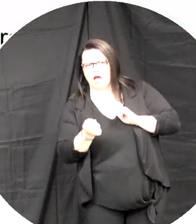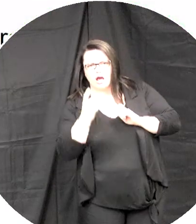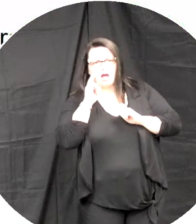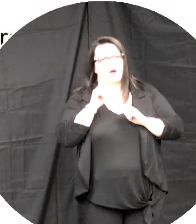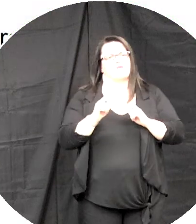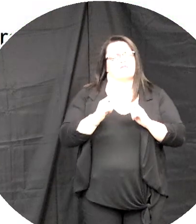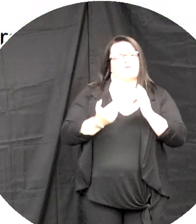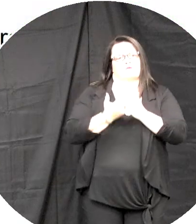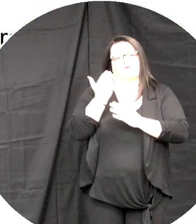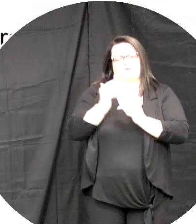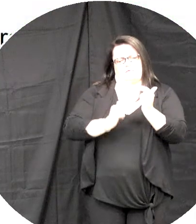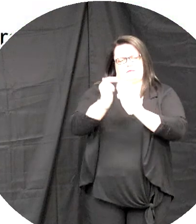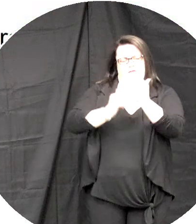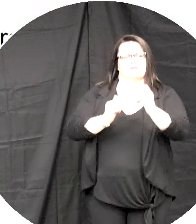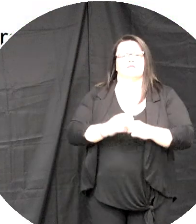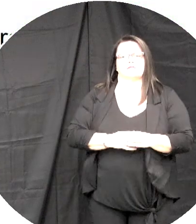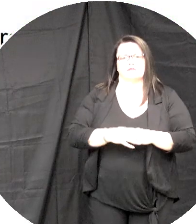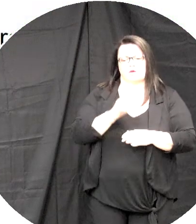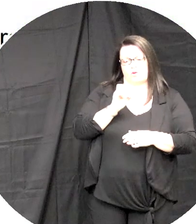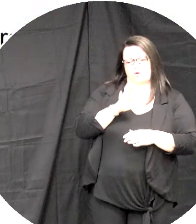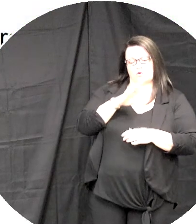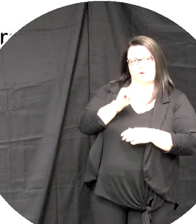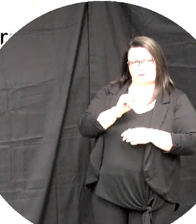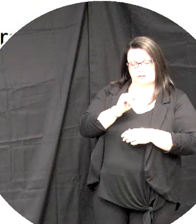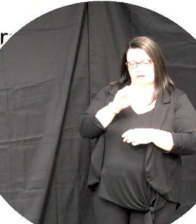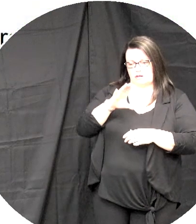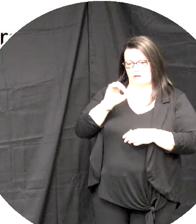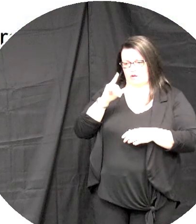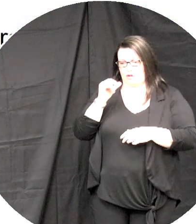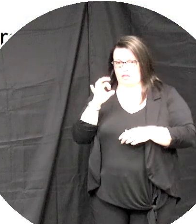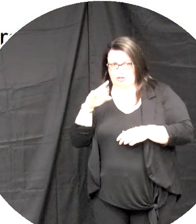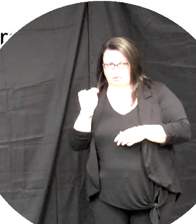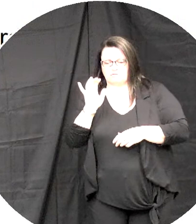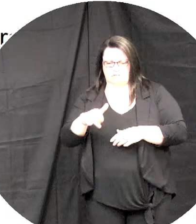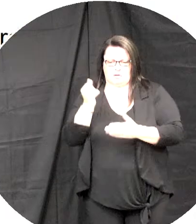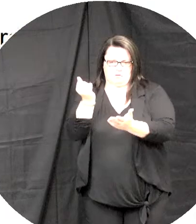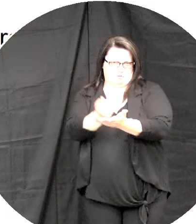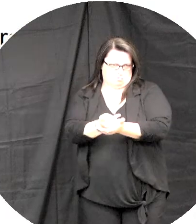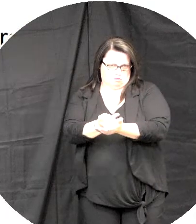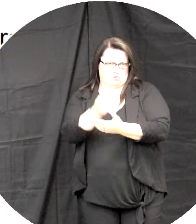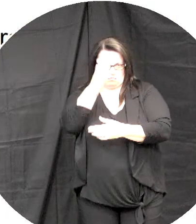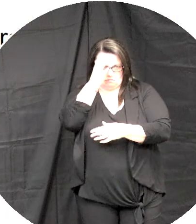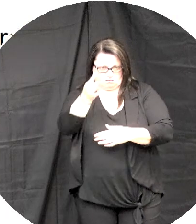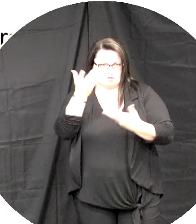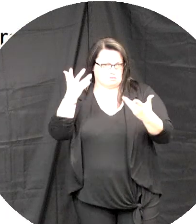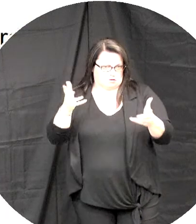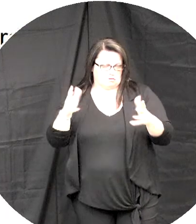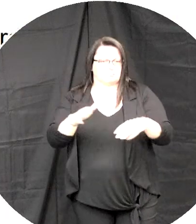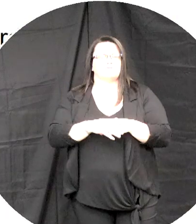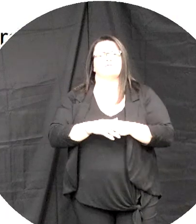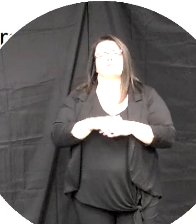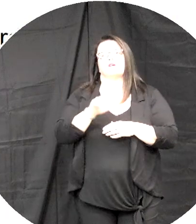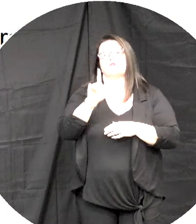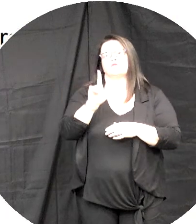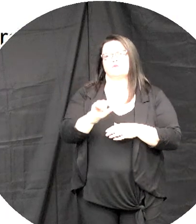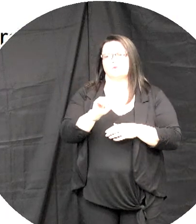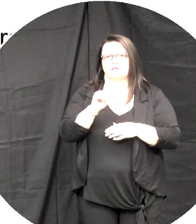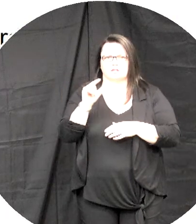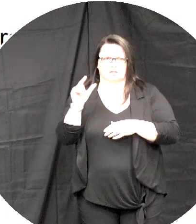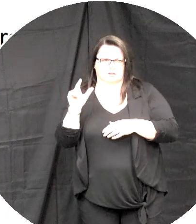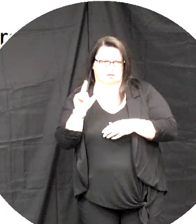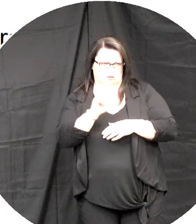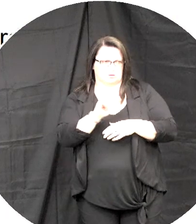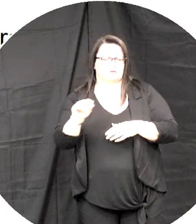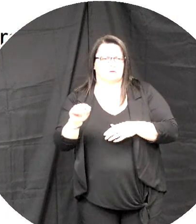Dorset Collegiate, this is an approved concept. It was in 2020, the NLSD engaged